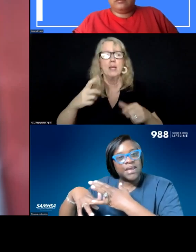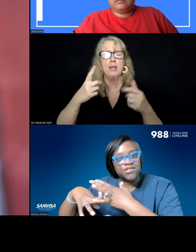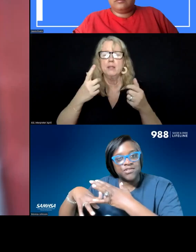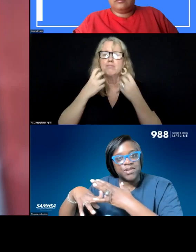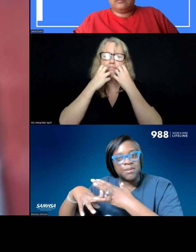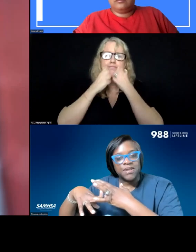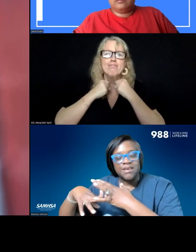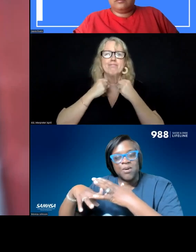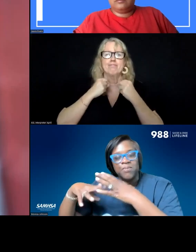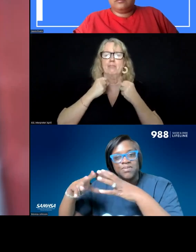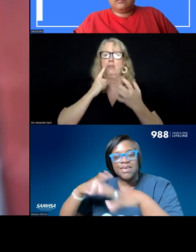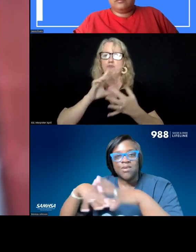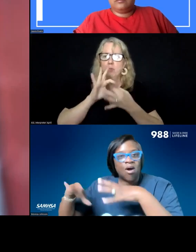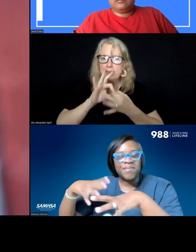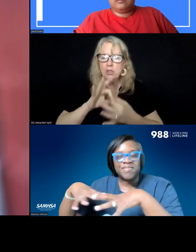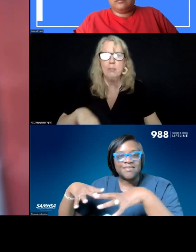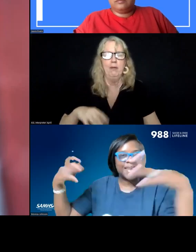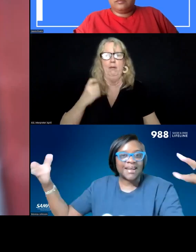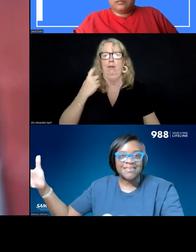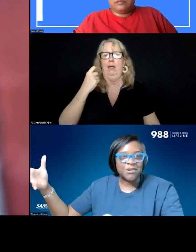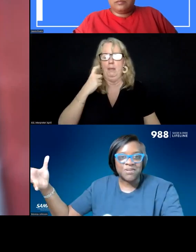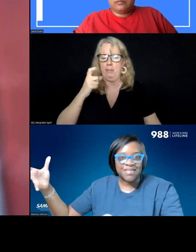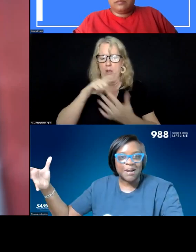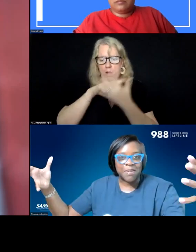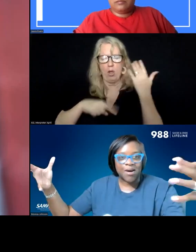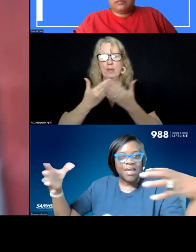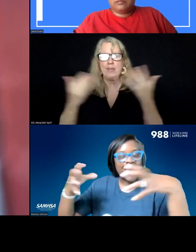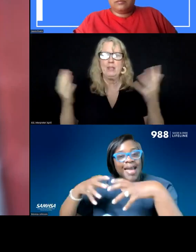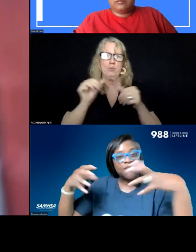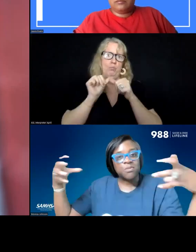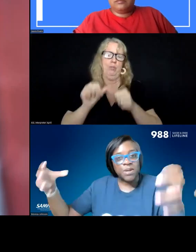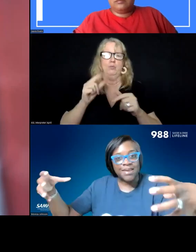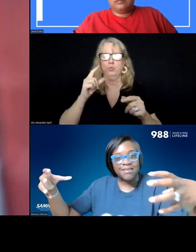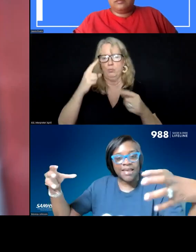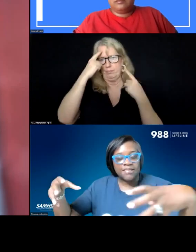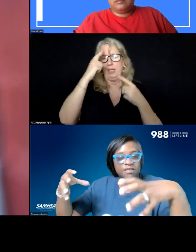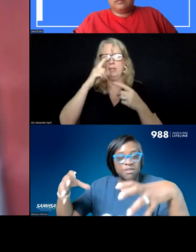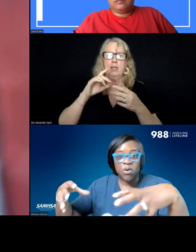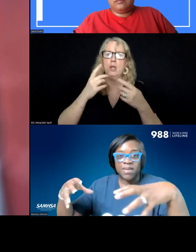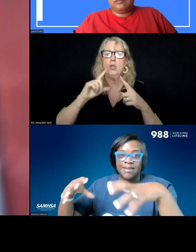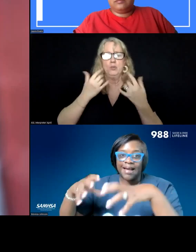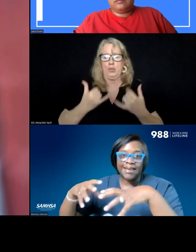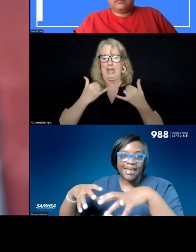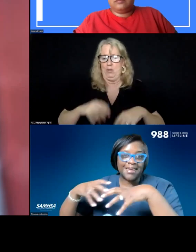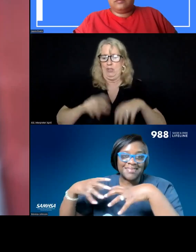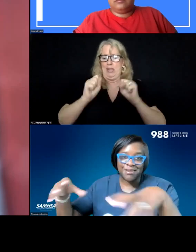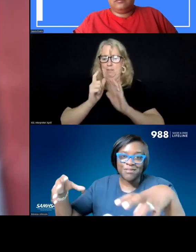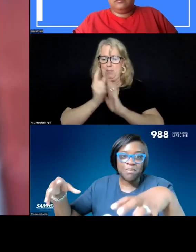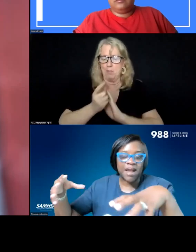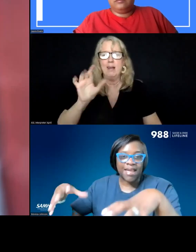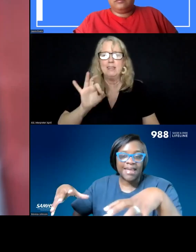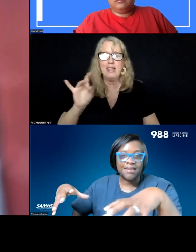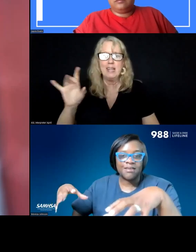meaningful relationships. So these are all the things that I continue to think about as we take this moment. 988